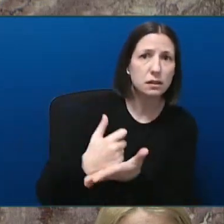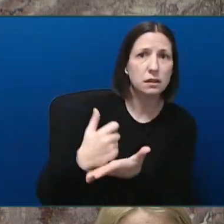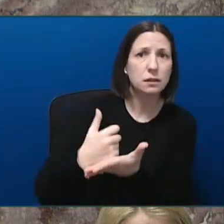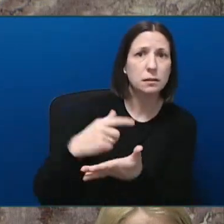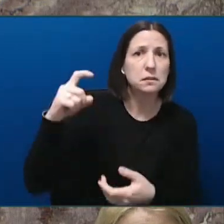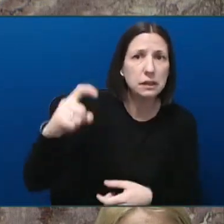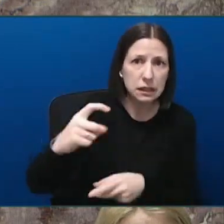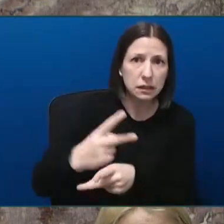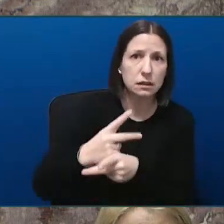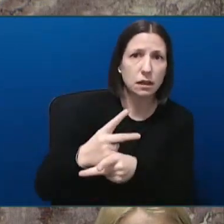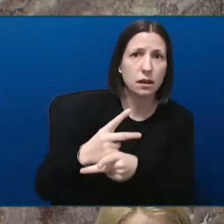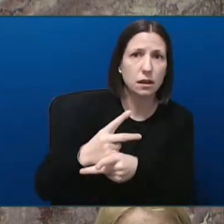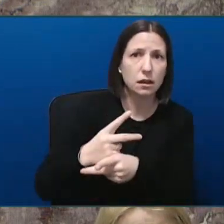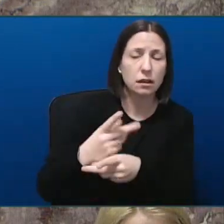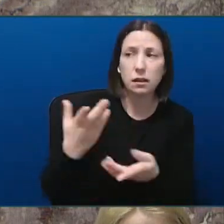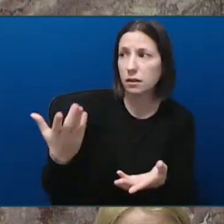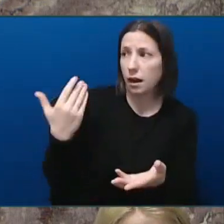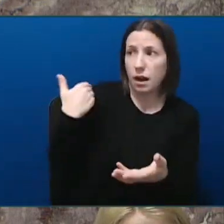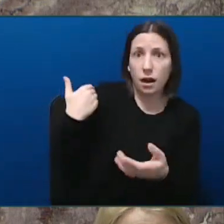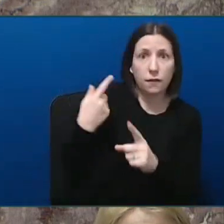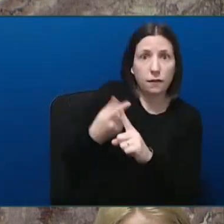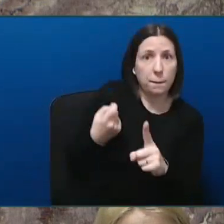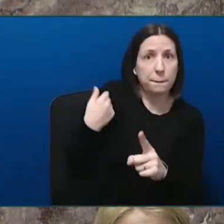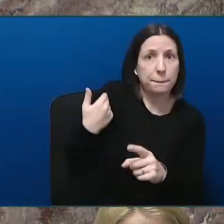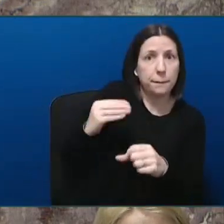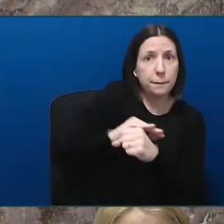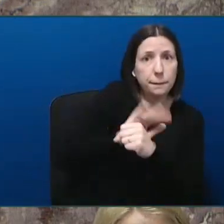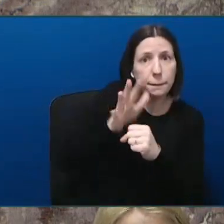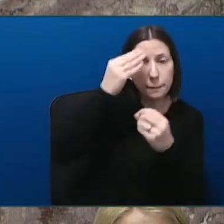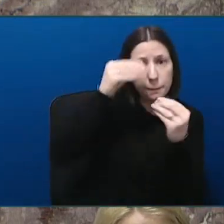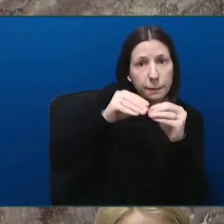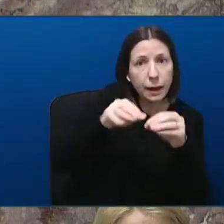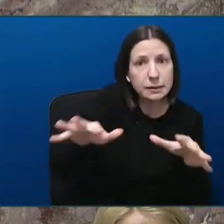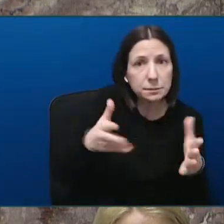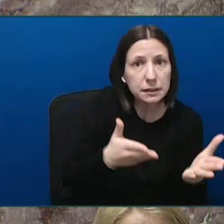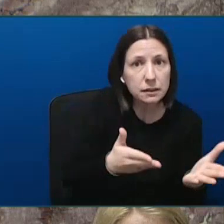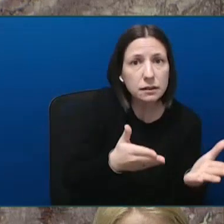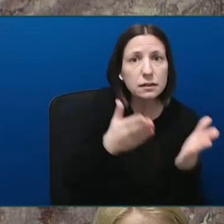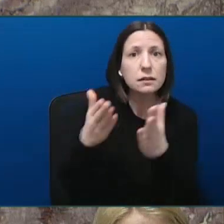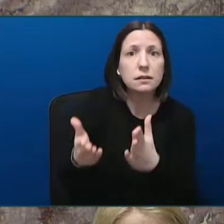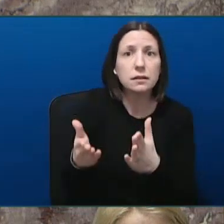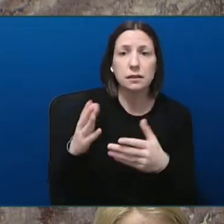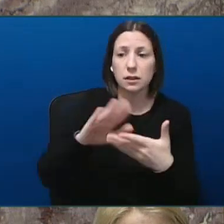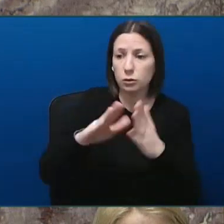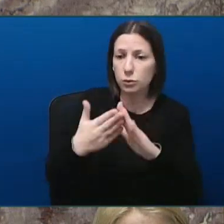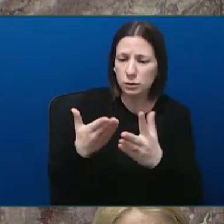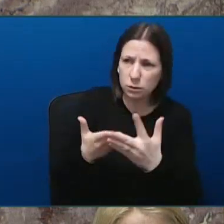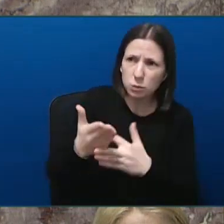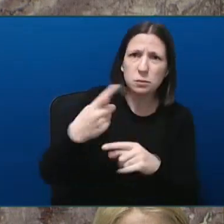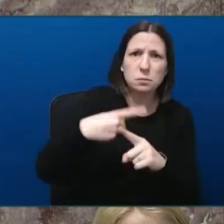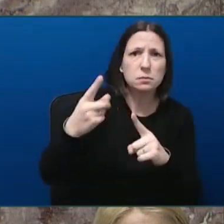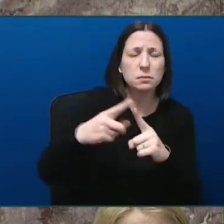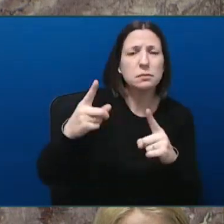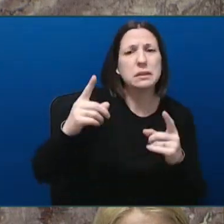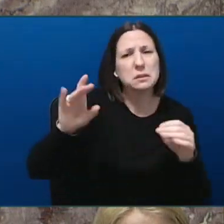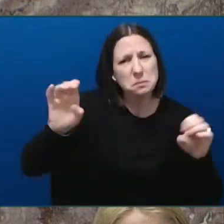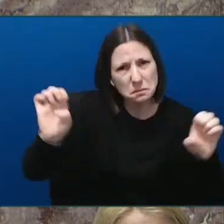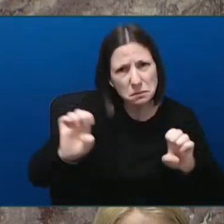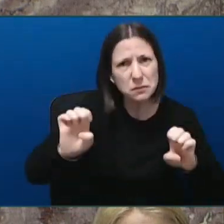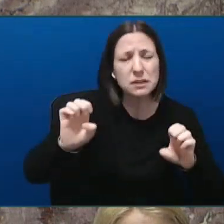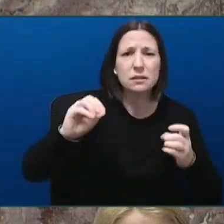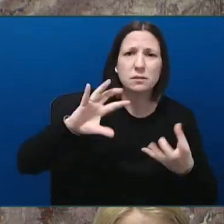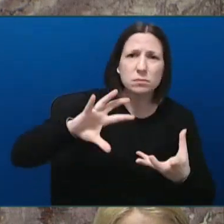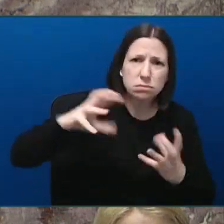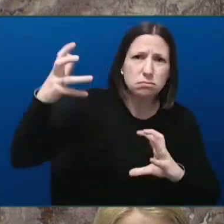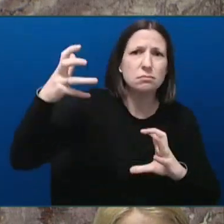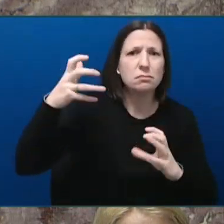of the pandemic, as a result of the crises that our communities have been through over the last 3 years. So, Mr. Speaker, we are going